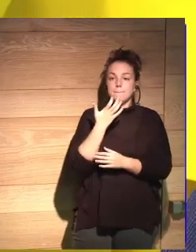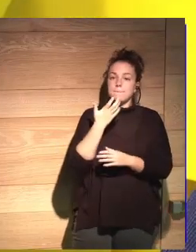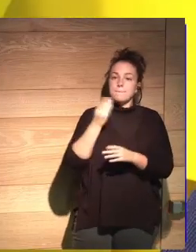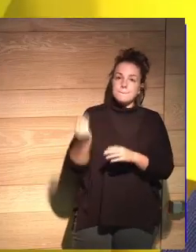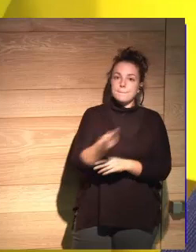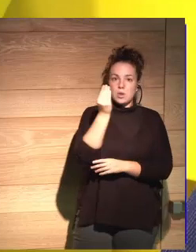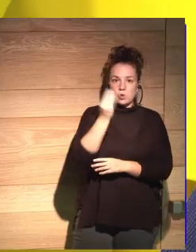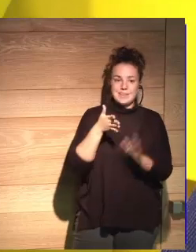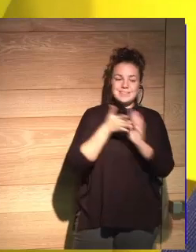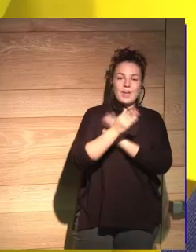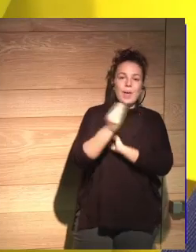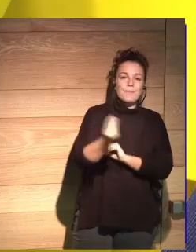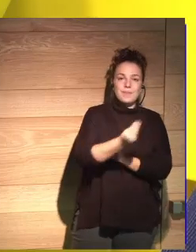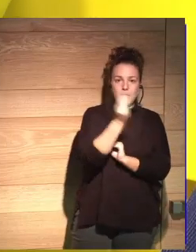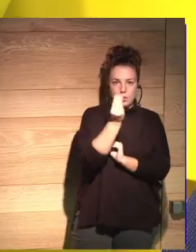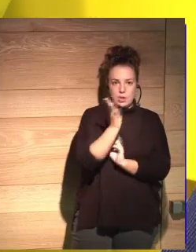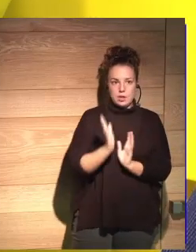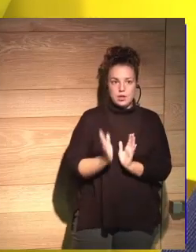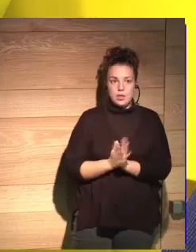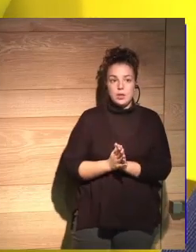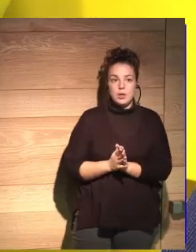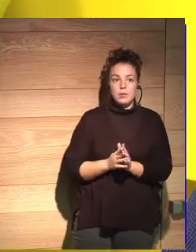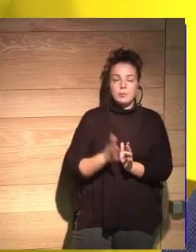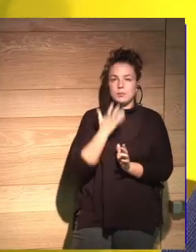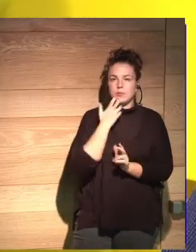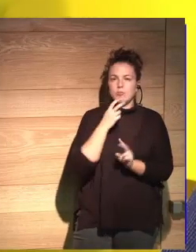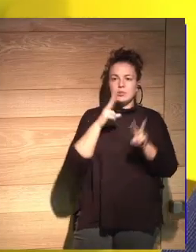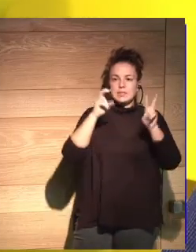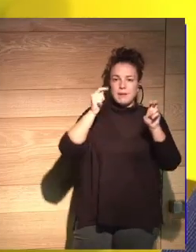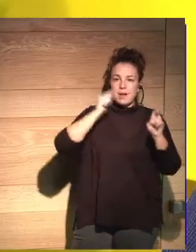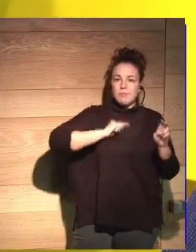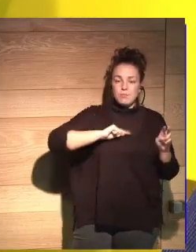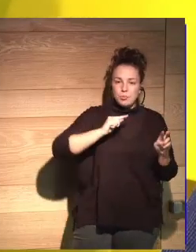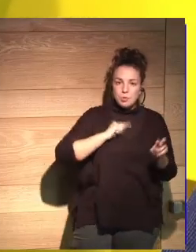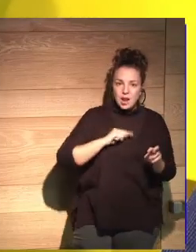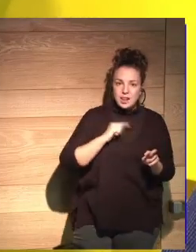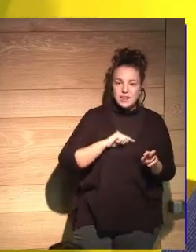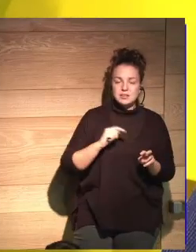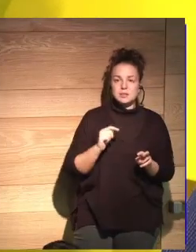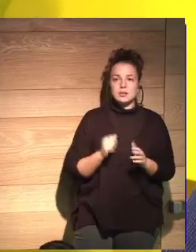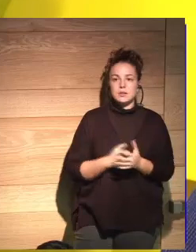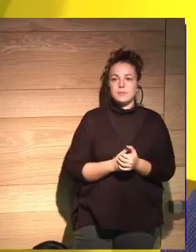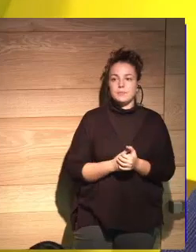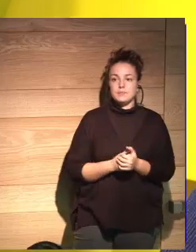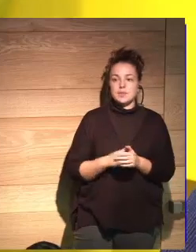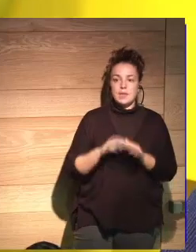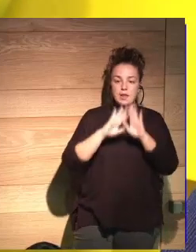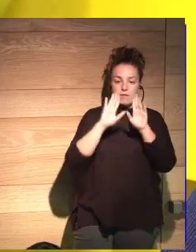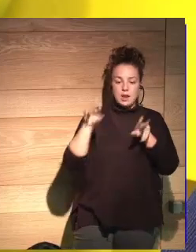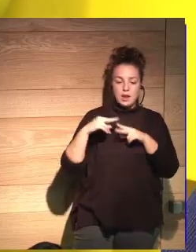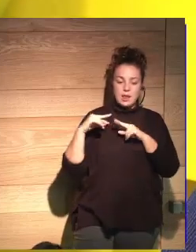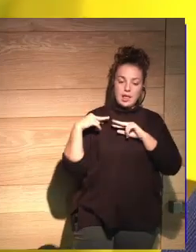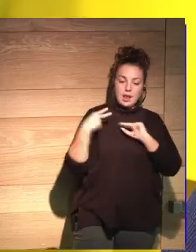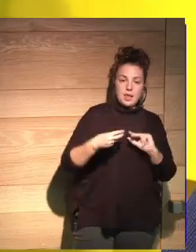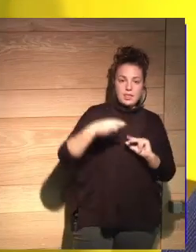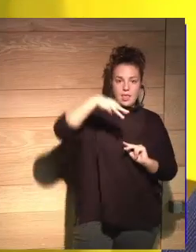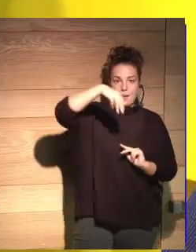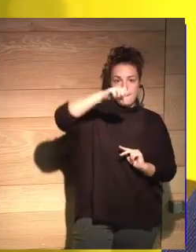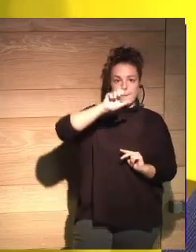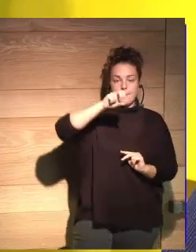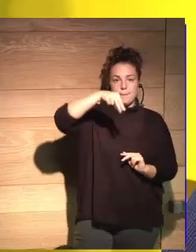that would represent an improvement, except on things that are merely moral, that they don't have